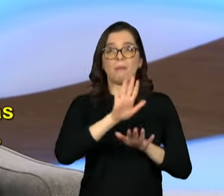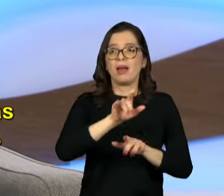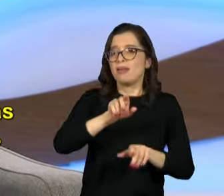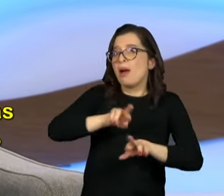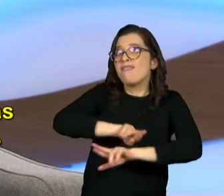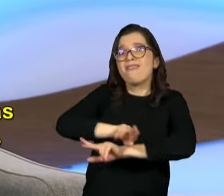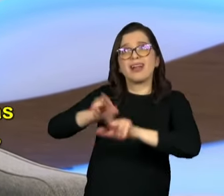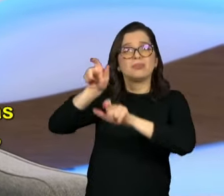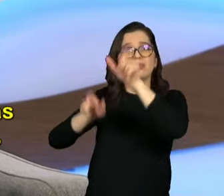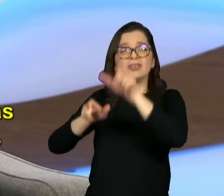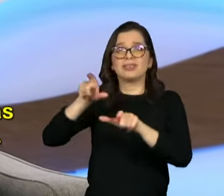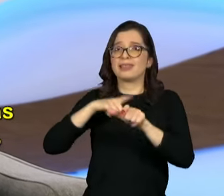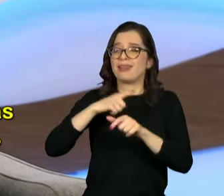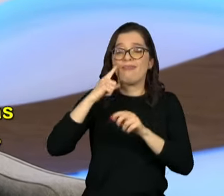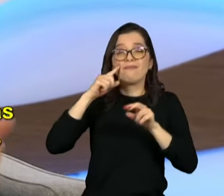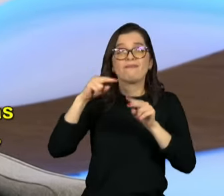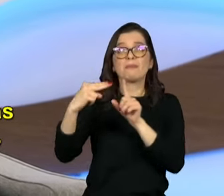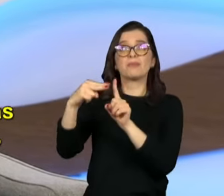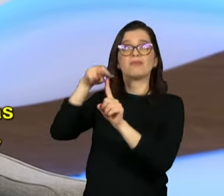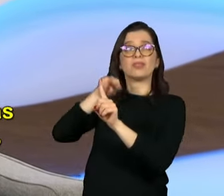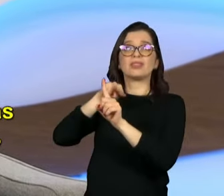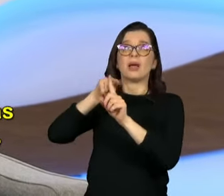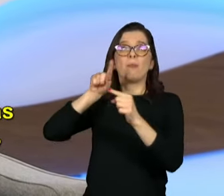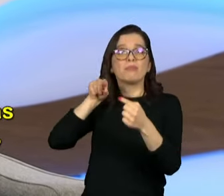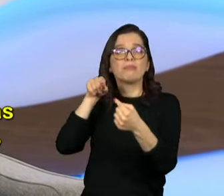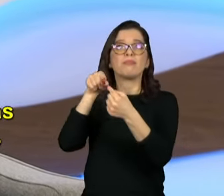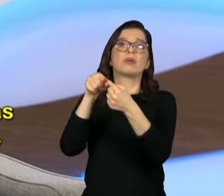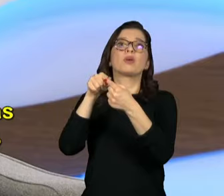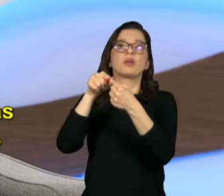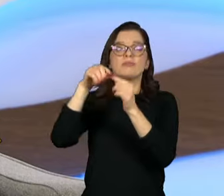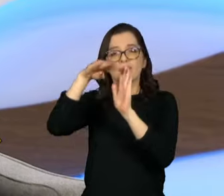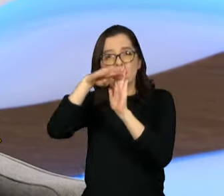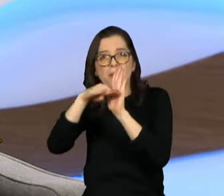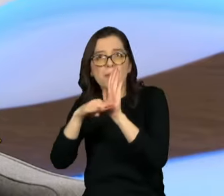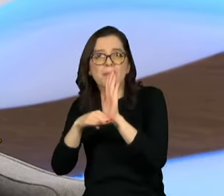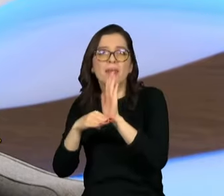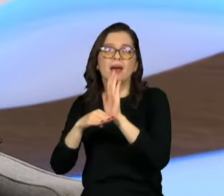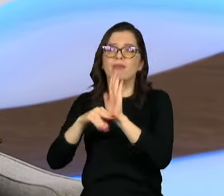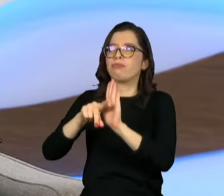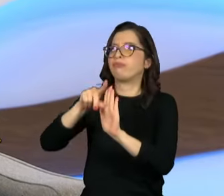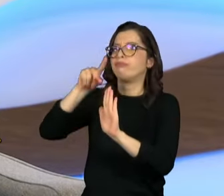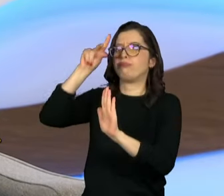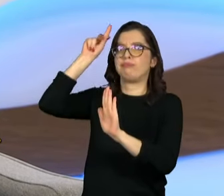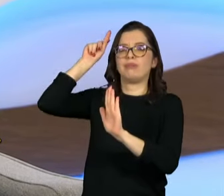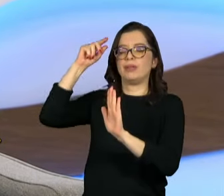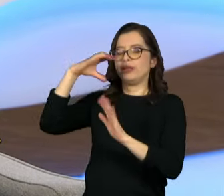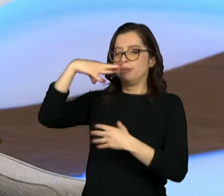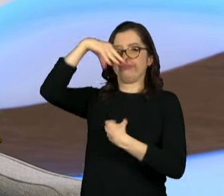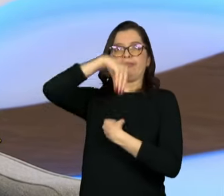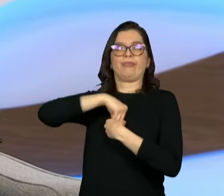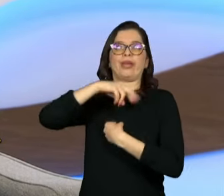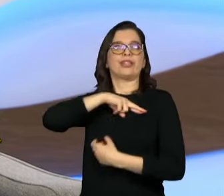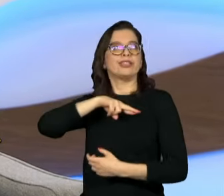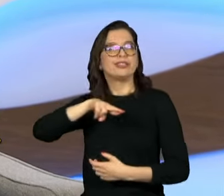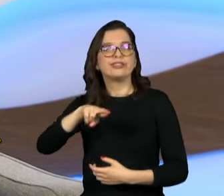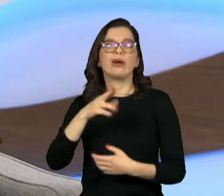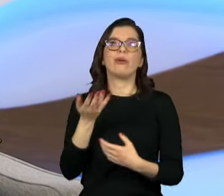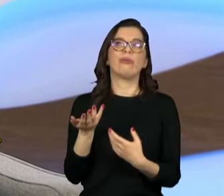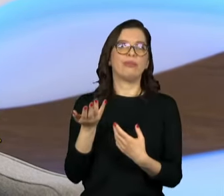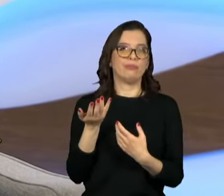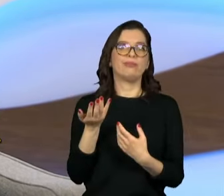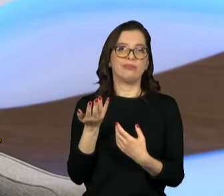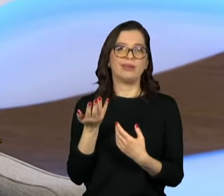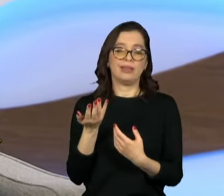many people have moral views that are based on secular principles and convictions, but some people, just as you say, draw on